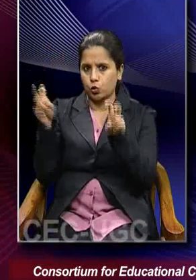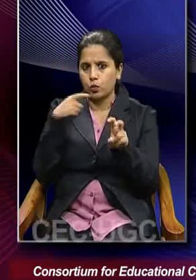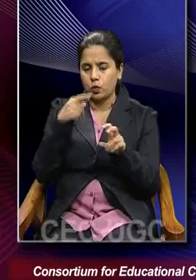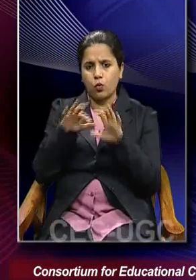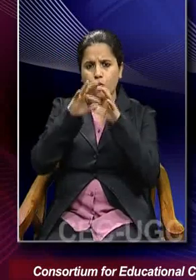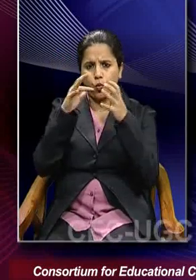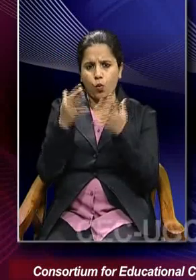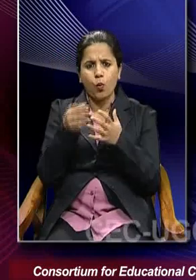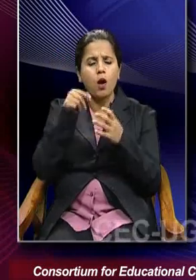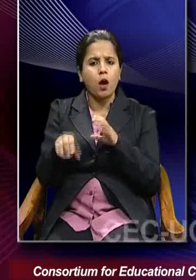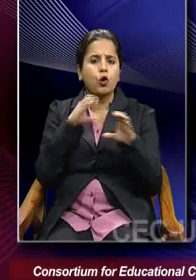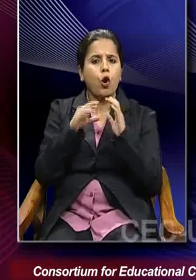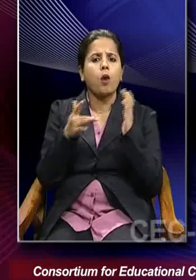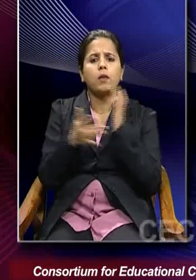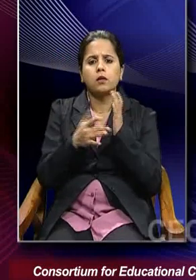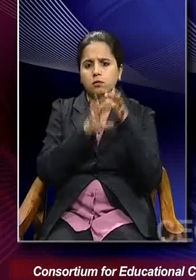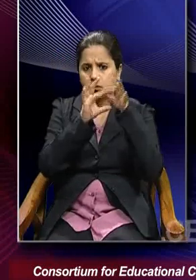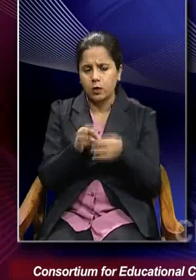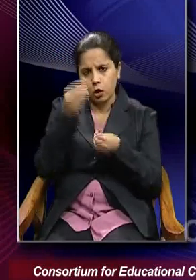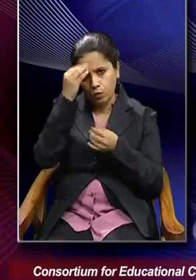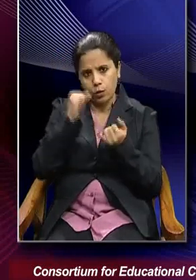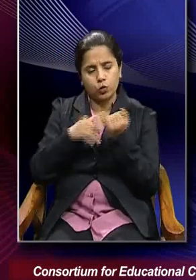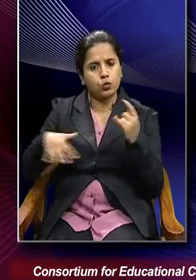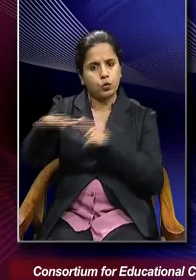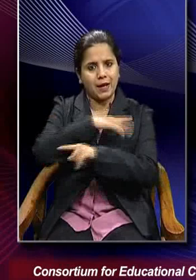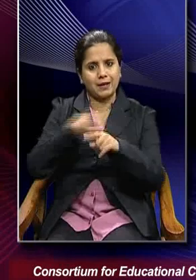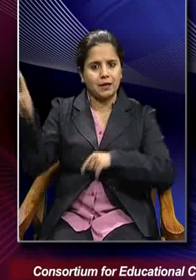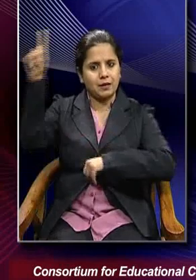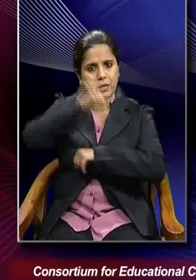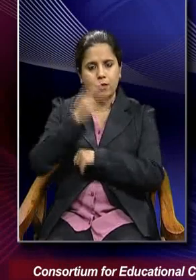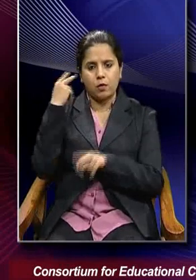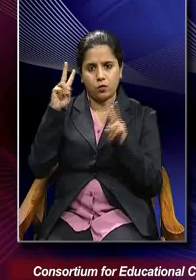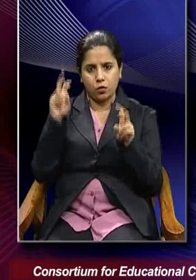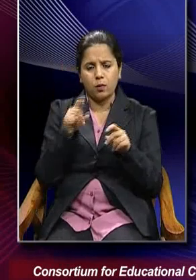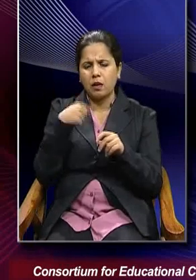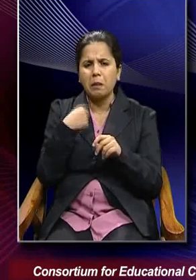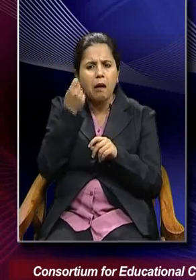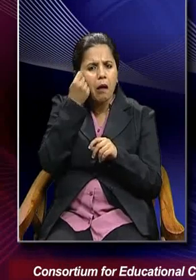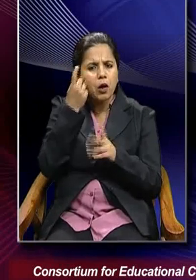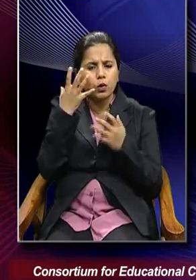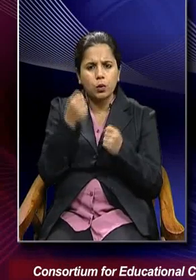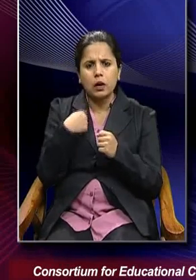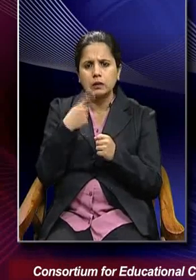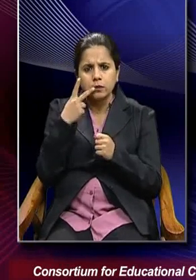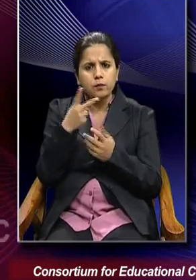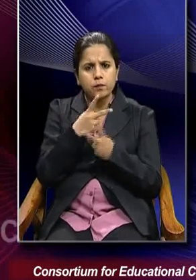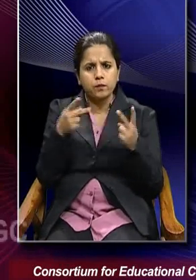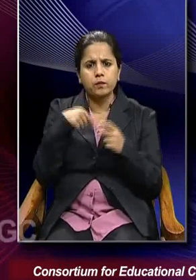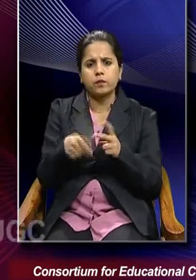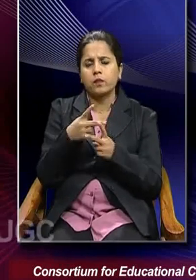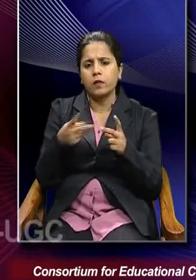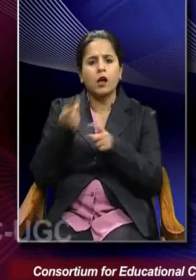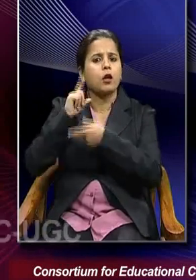World Telecommunication and Information Society Day, when we try to understand things from a